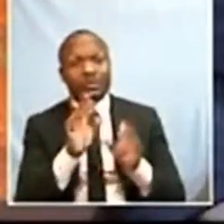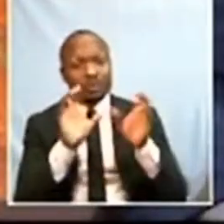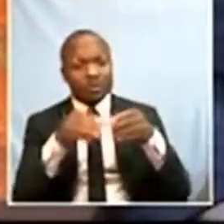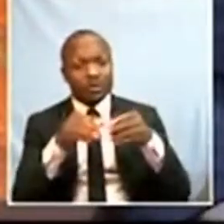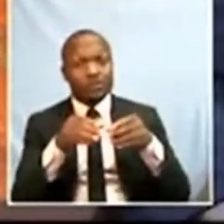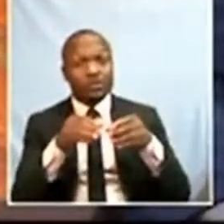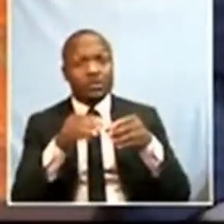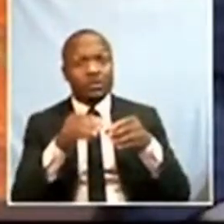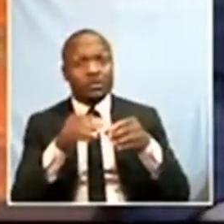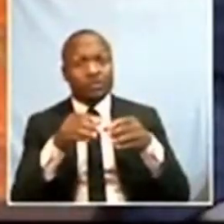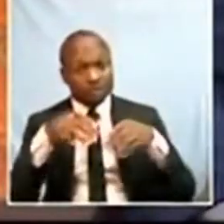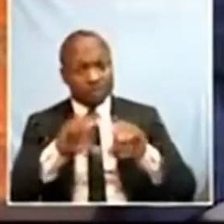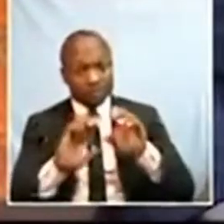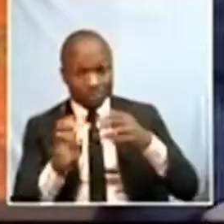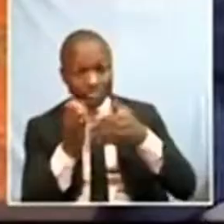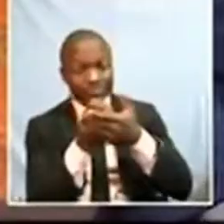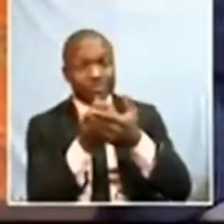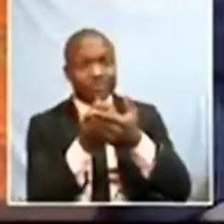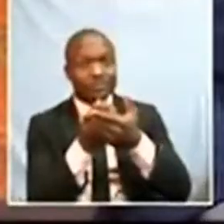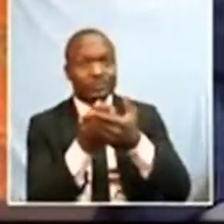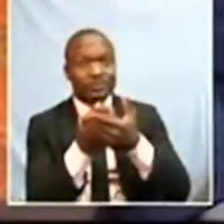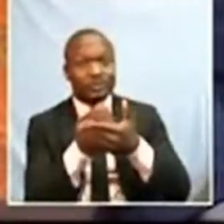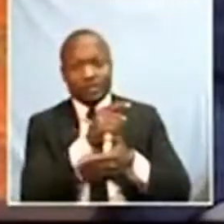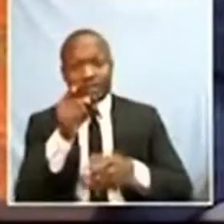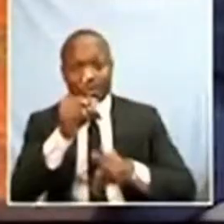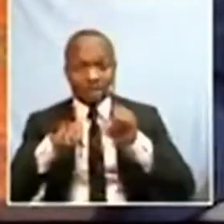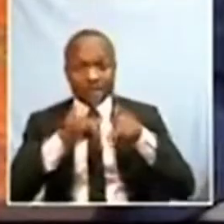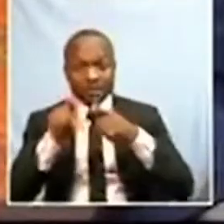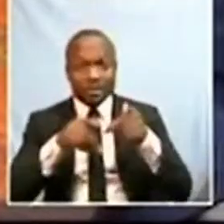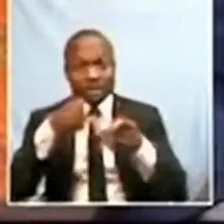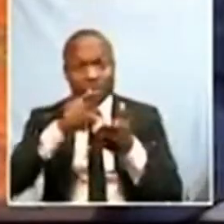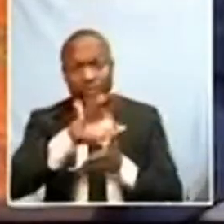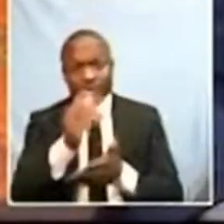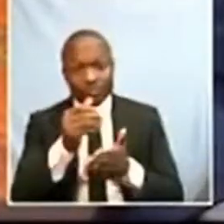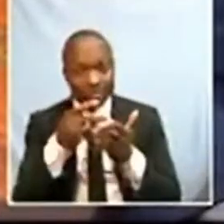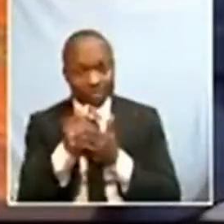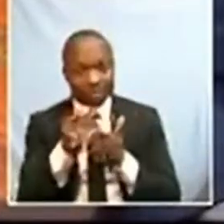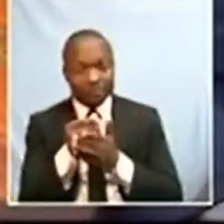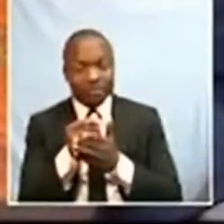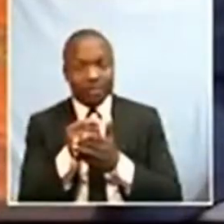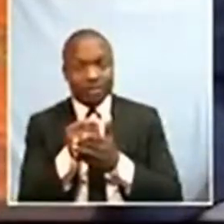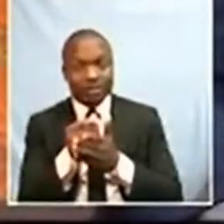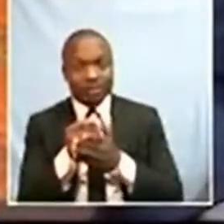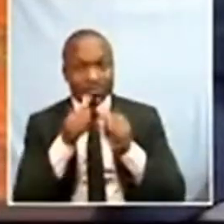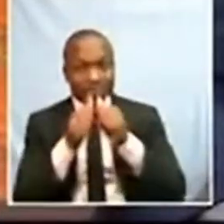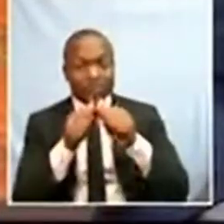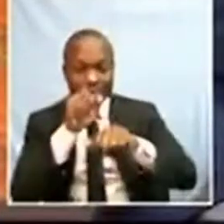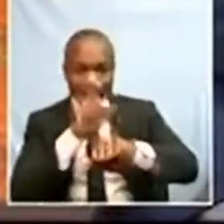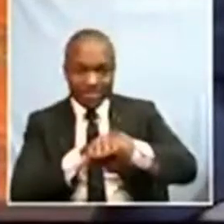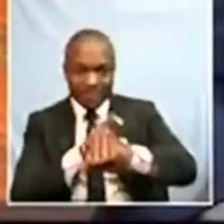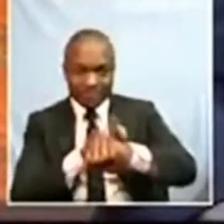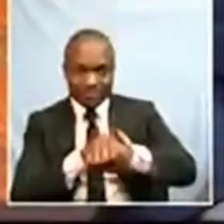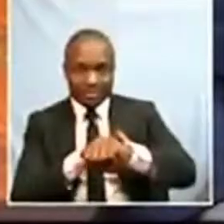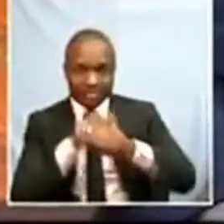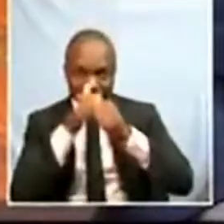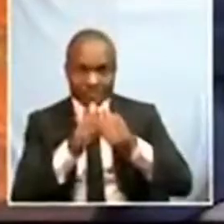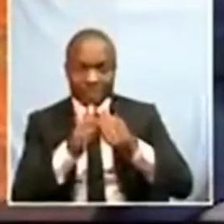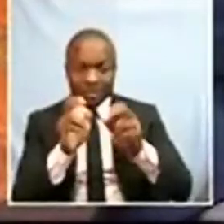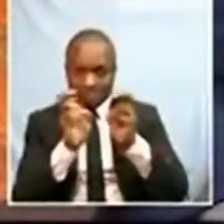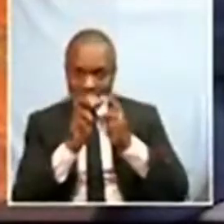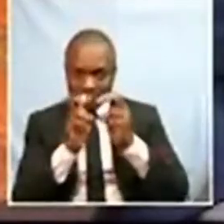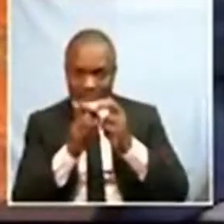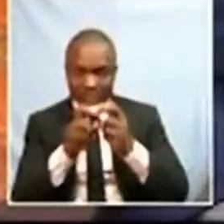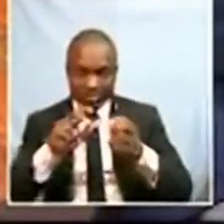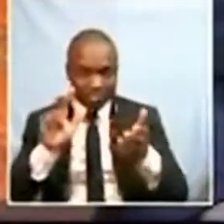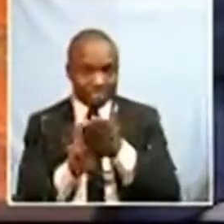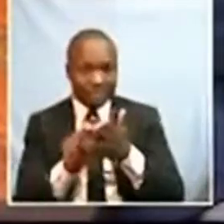Council will continue to engage the defaulters, Chair, to pay back the money within the stipulated time frame according to the contracts they